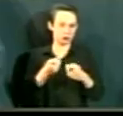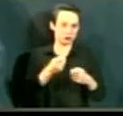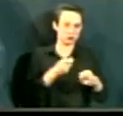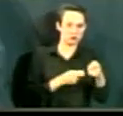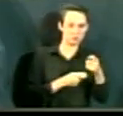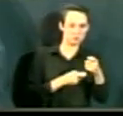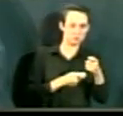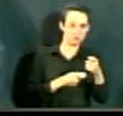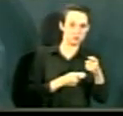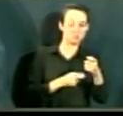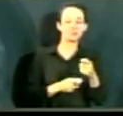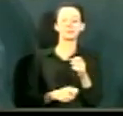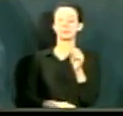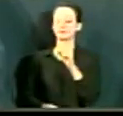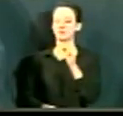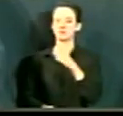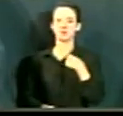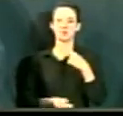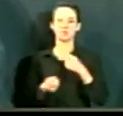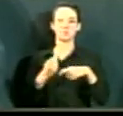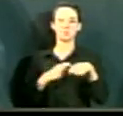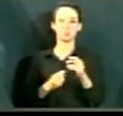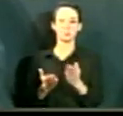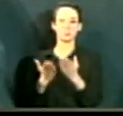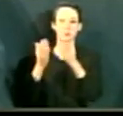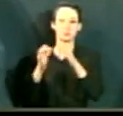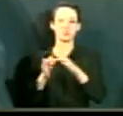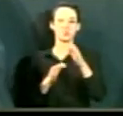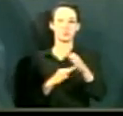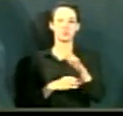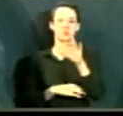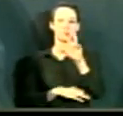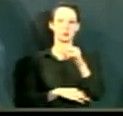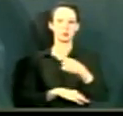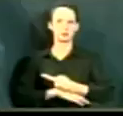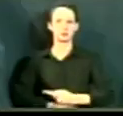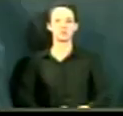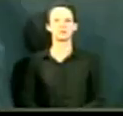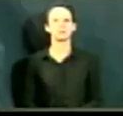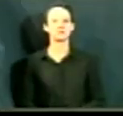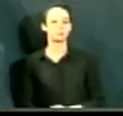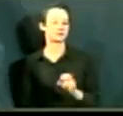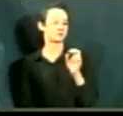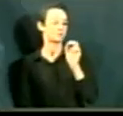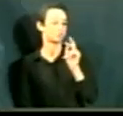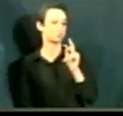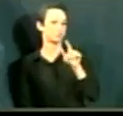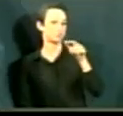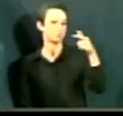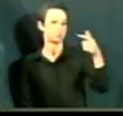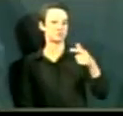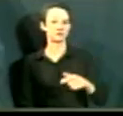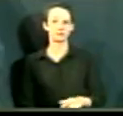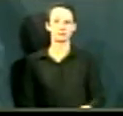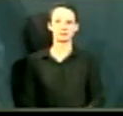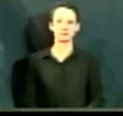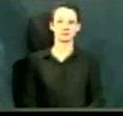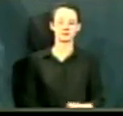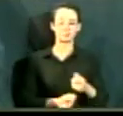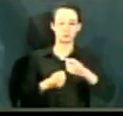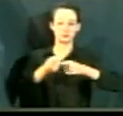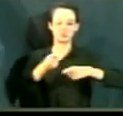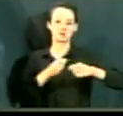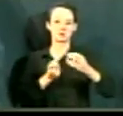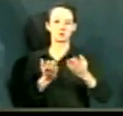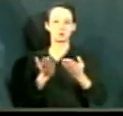substitute motion? Yes, I make a substitute motion that we defer this for 30 days. Okay. So it will be a substitute